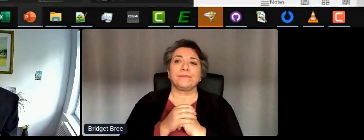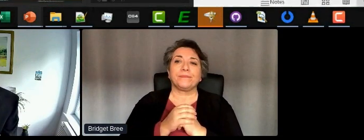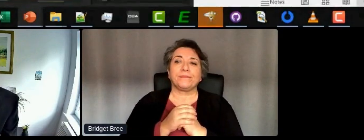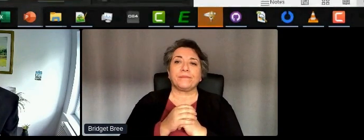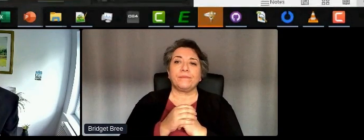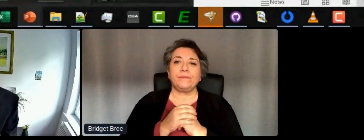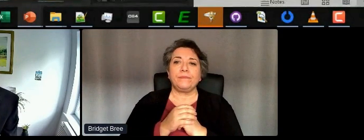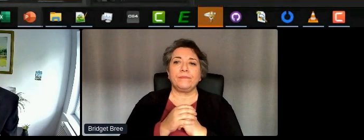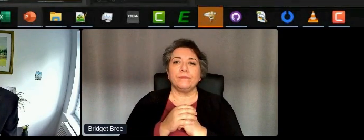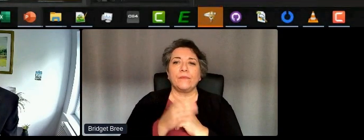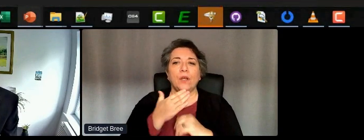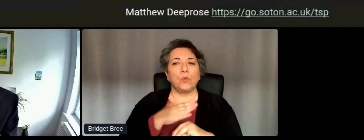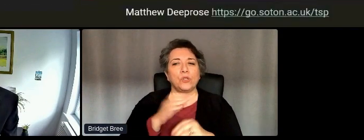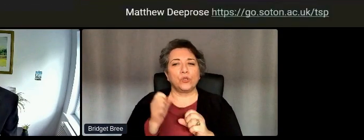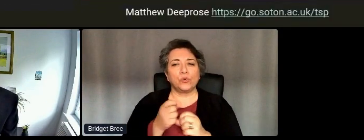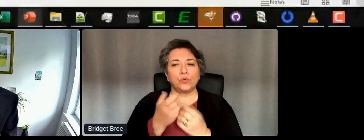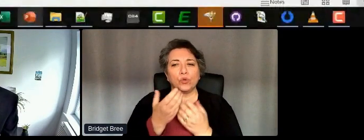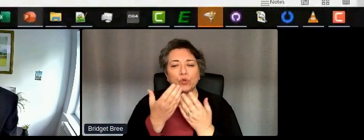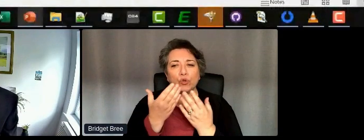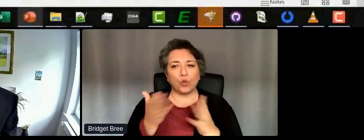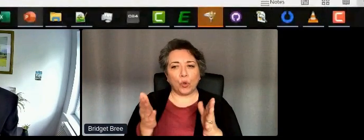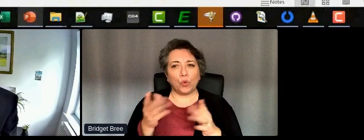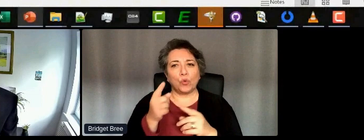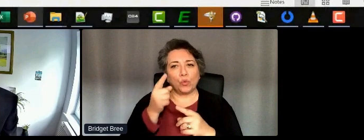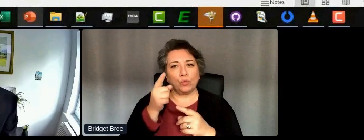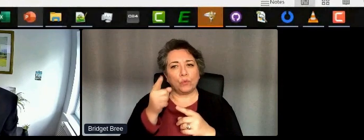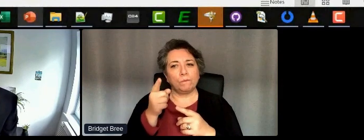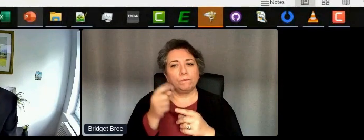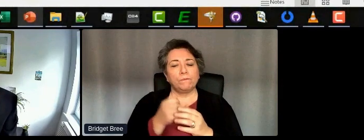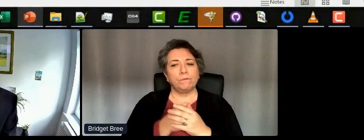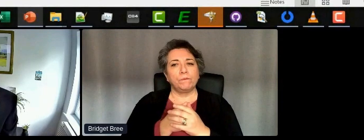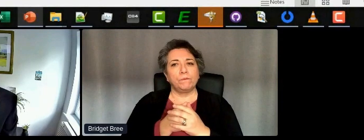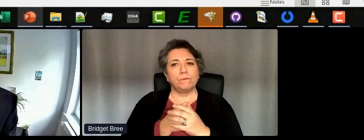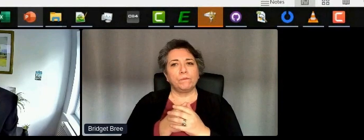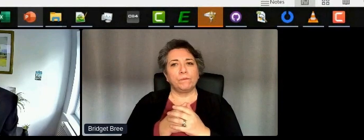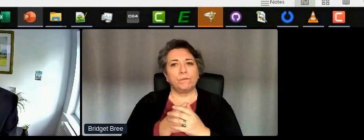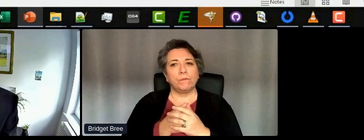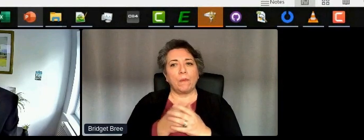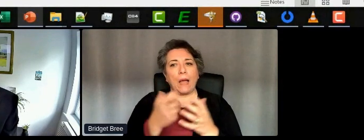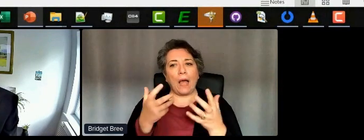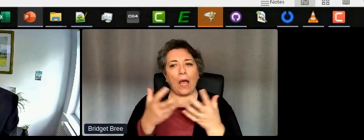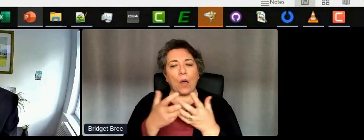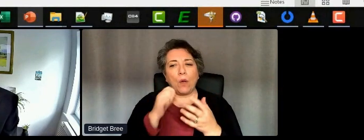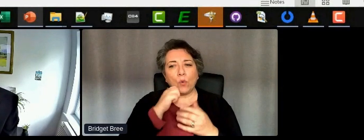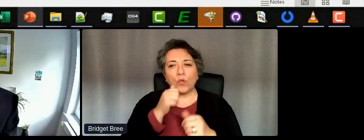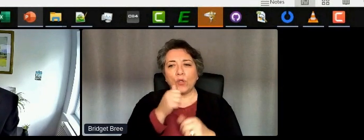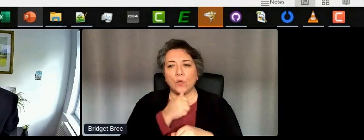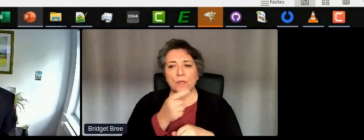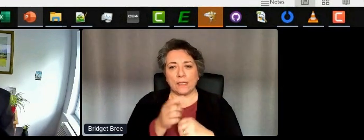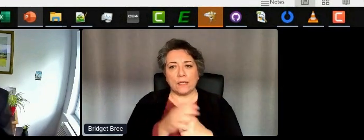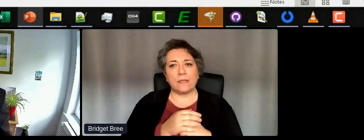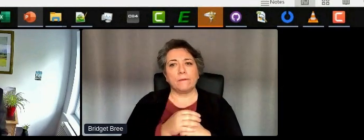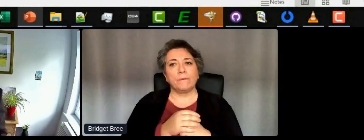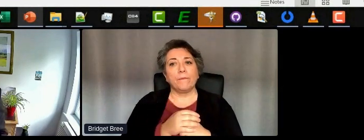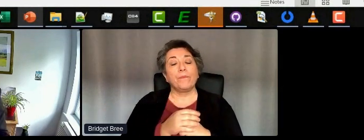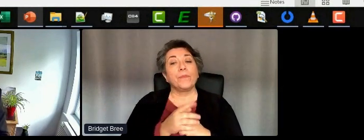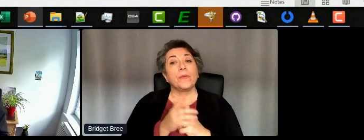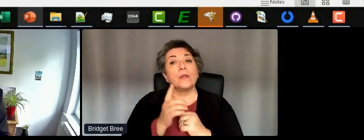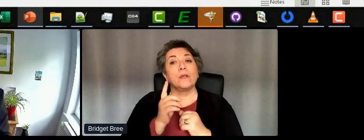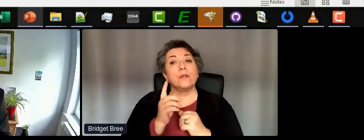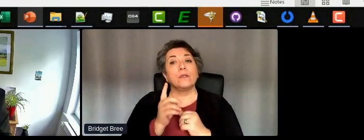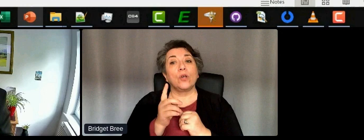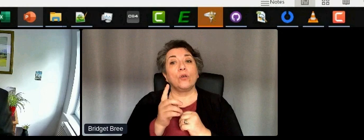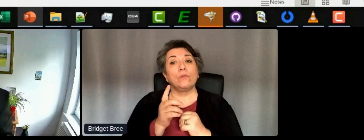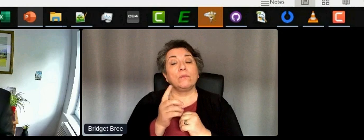in PowerPoint how I would approach this. So I've actually already added